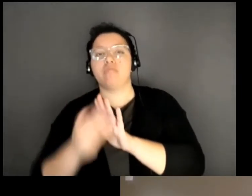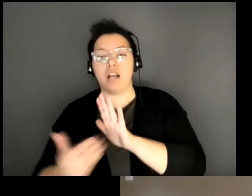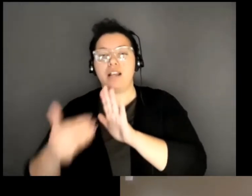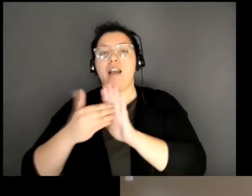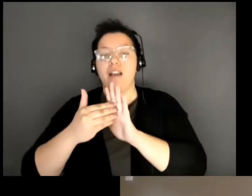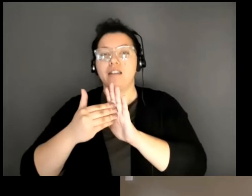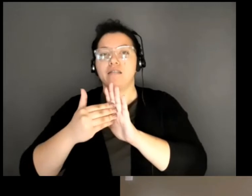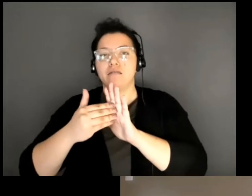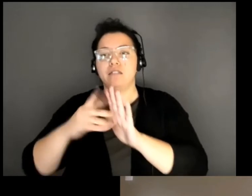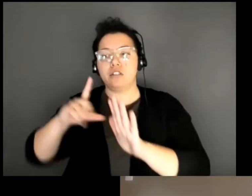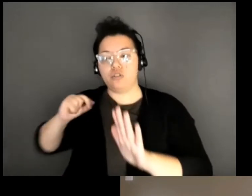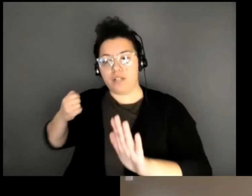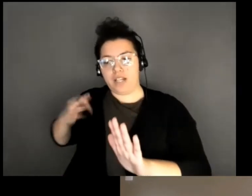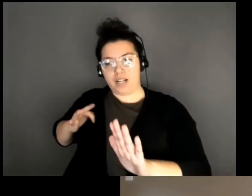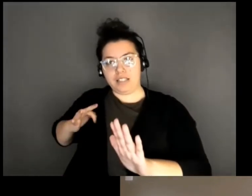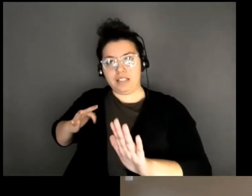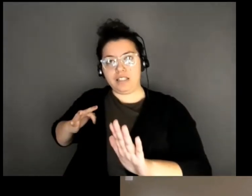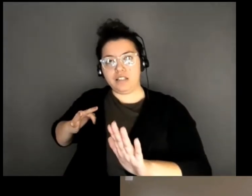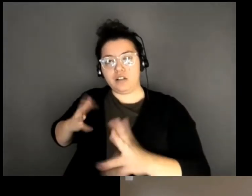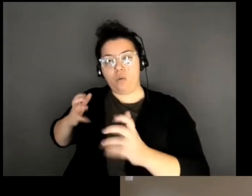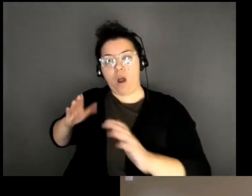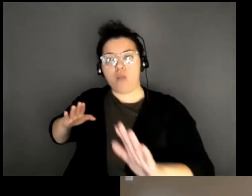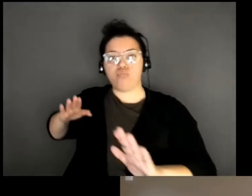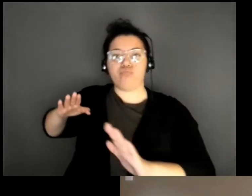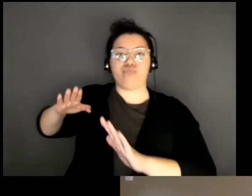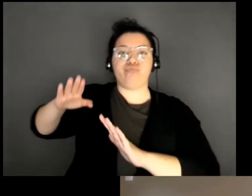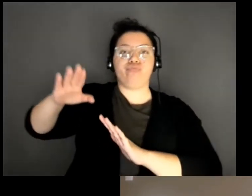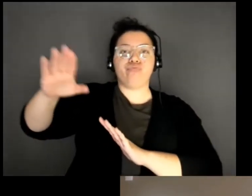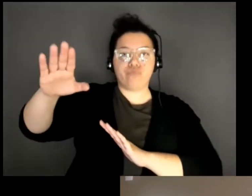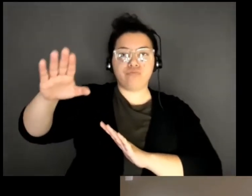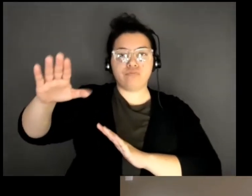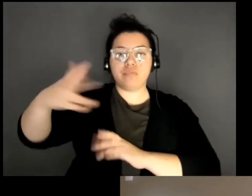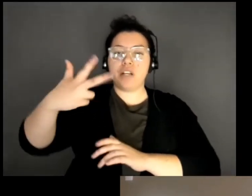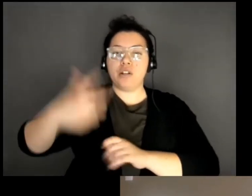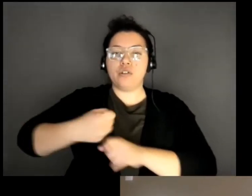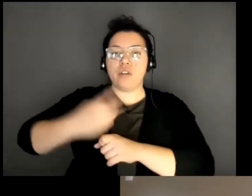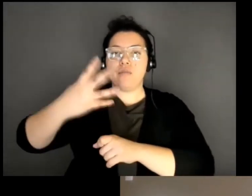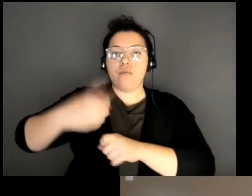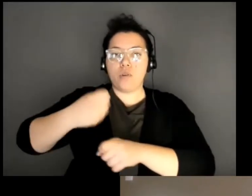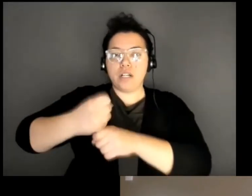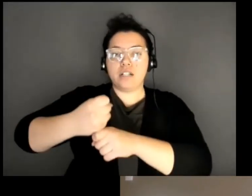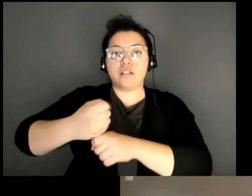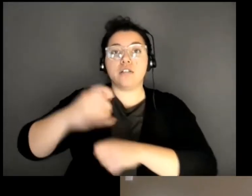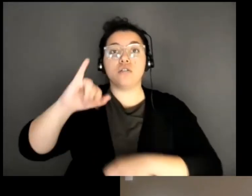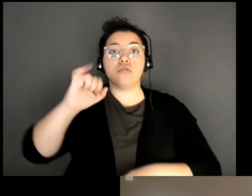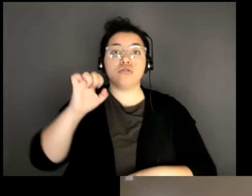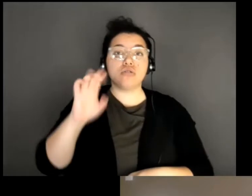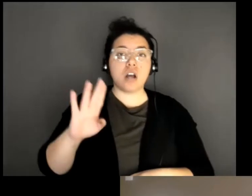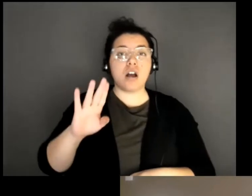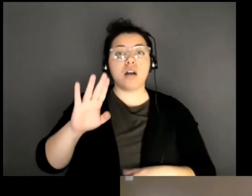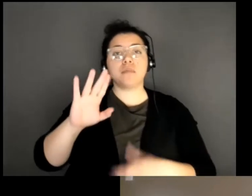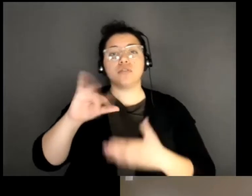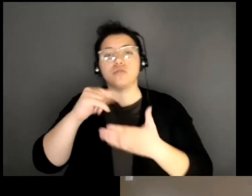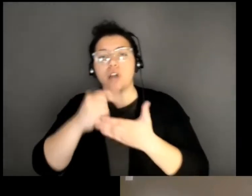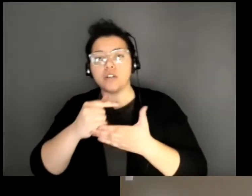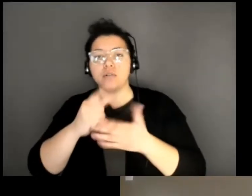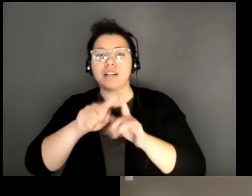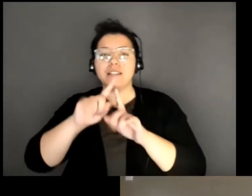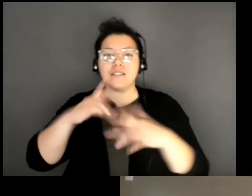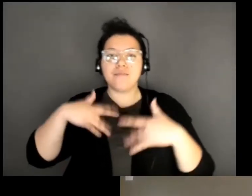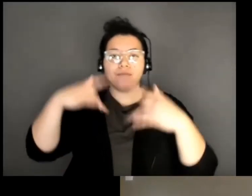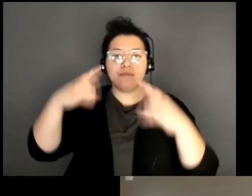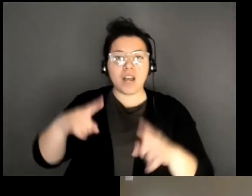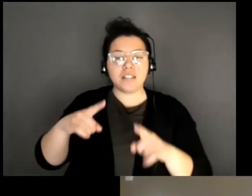by the time we're looking at jobs, graduation, those types of things, the hope, the expectation is that we'll be back to a